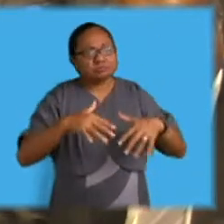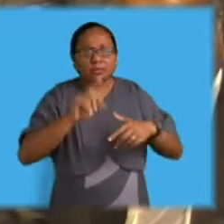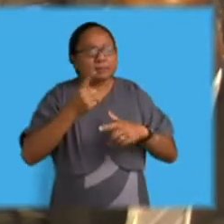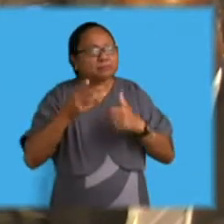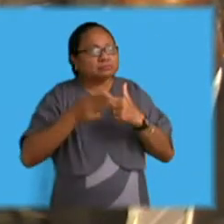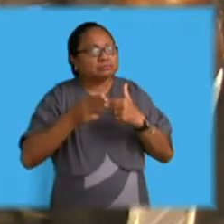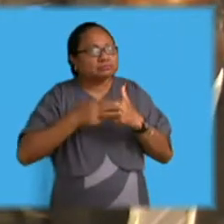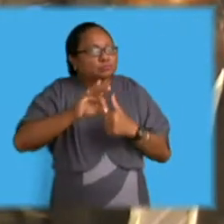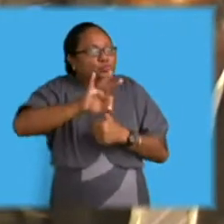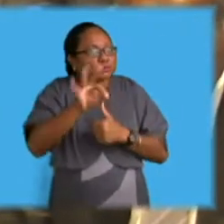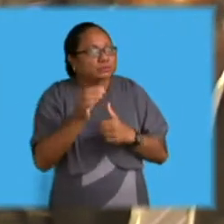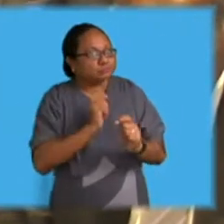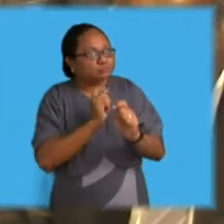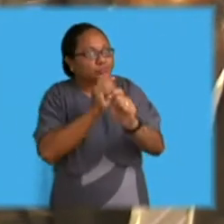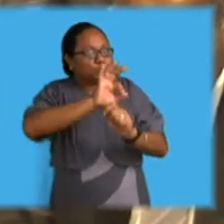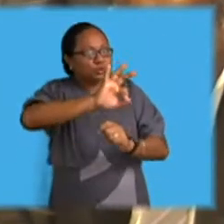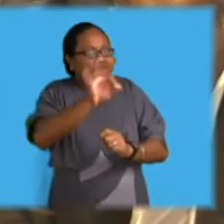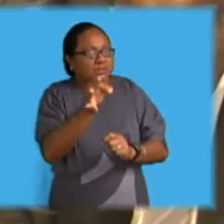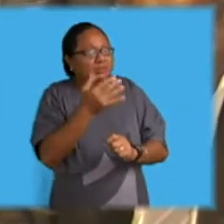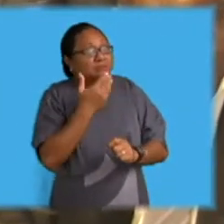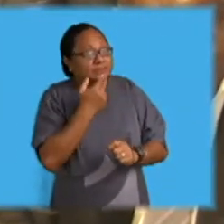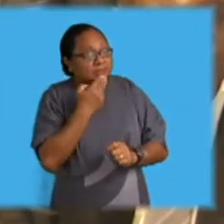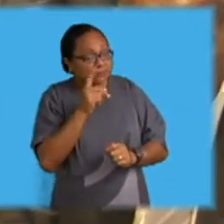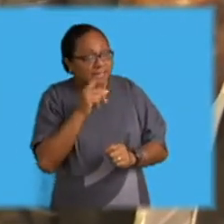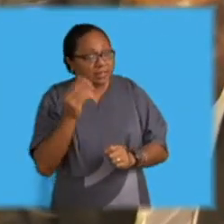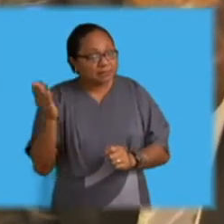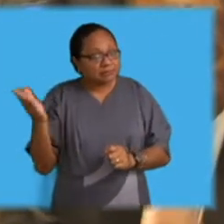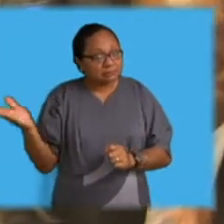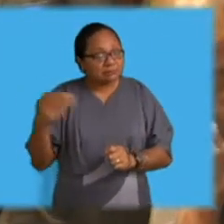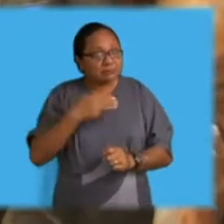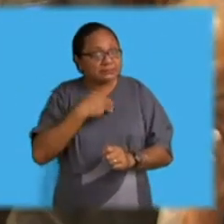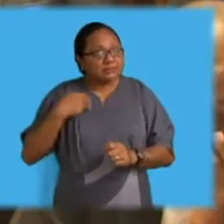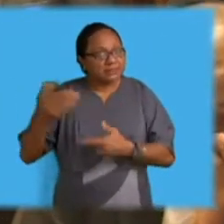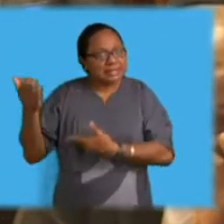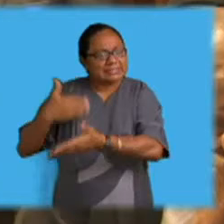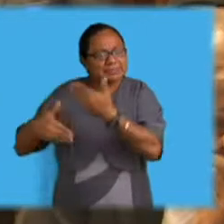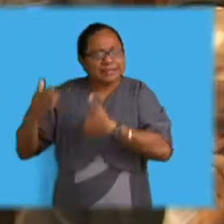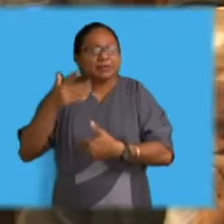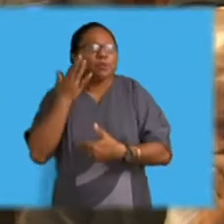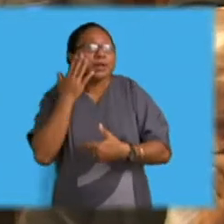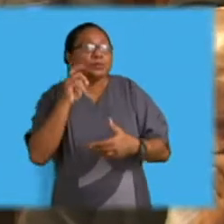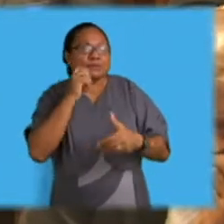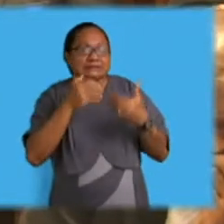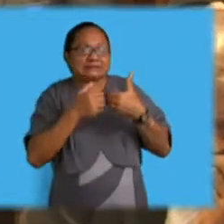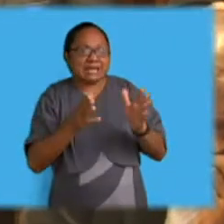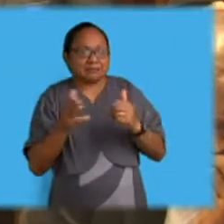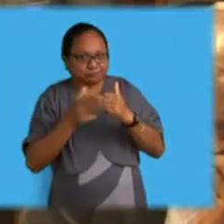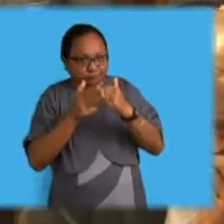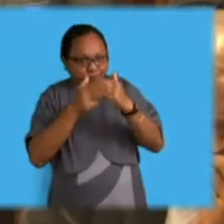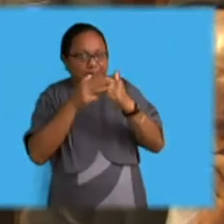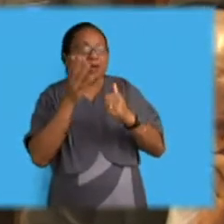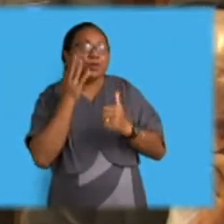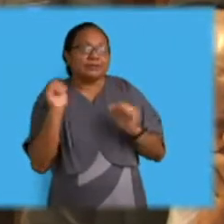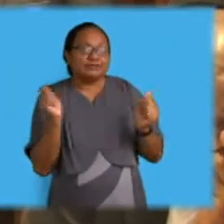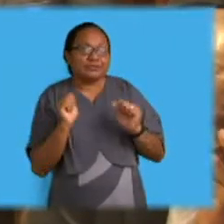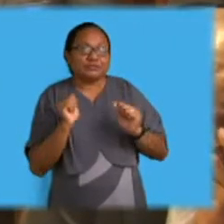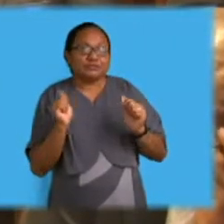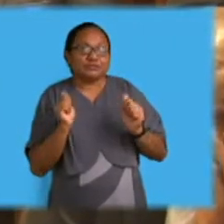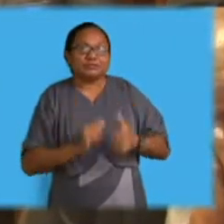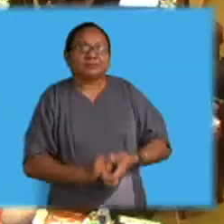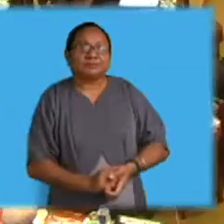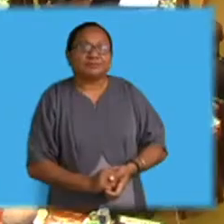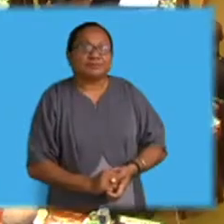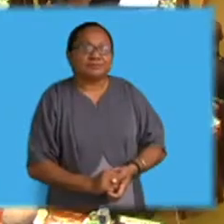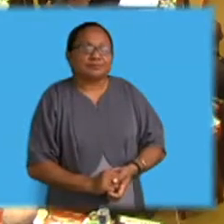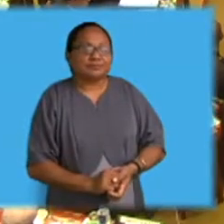repaired. Can the Minister enlighten the House when the repair works will commence and when will it finish? Thank you. Thank you. I